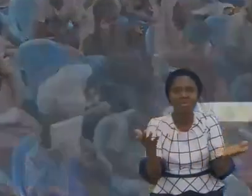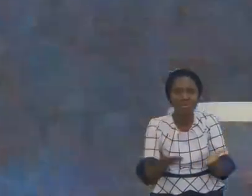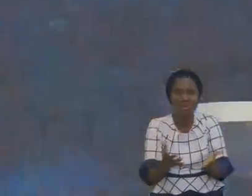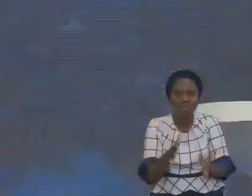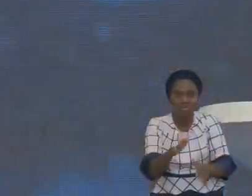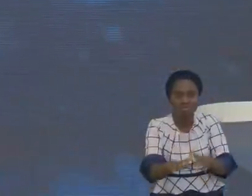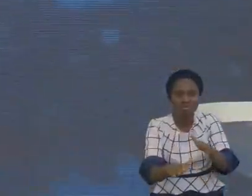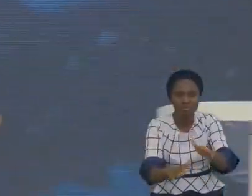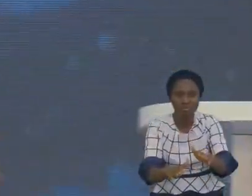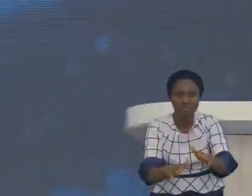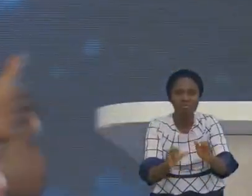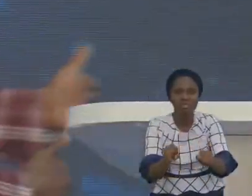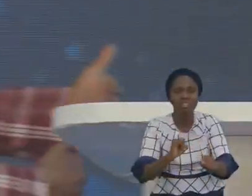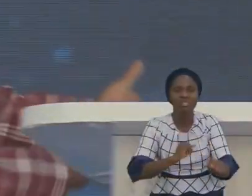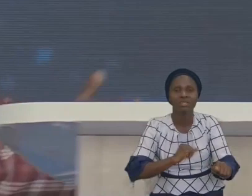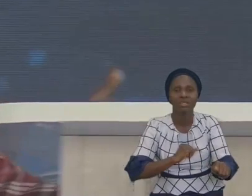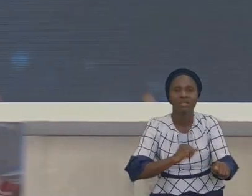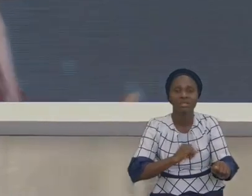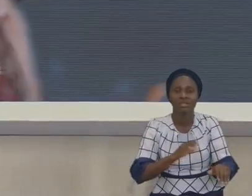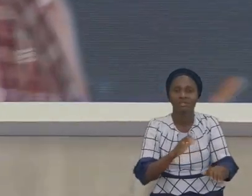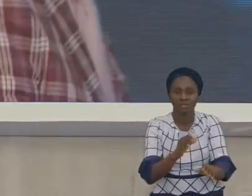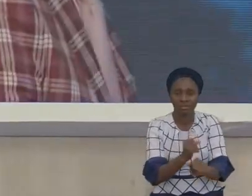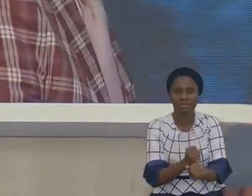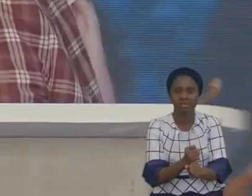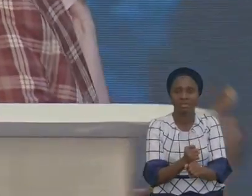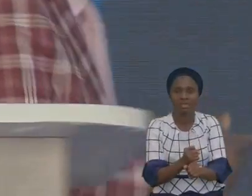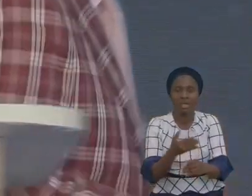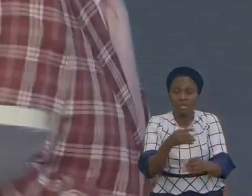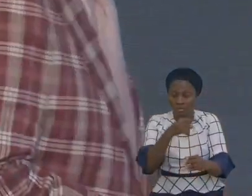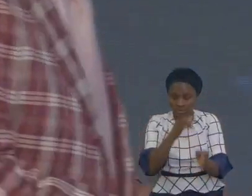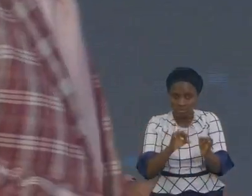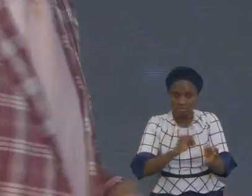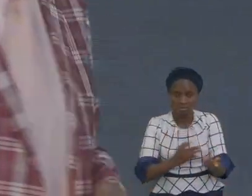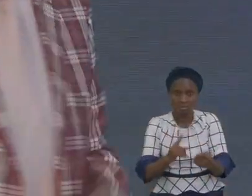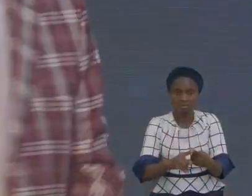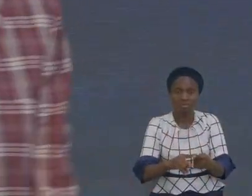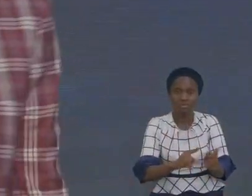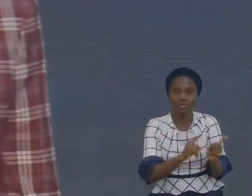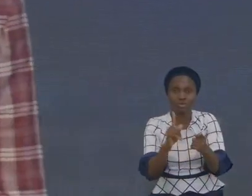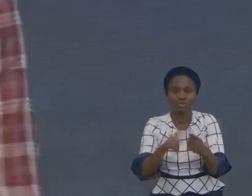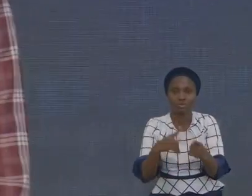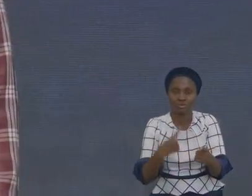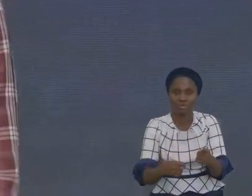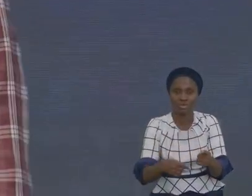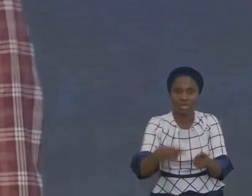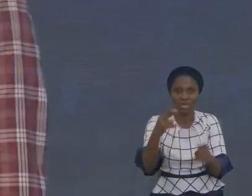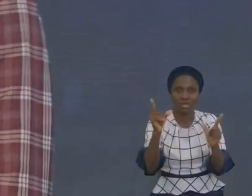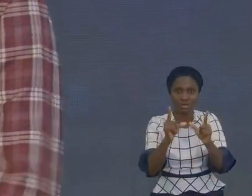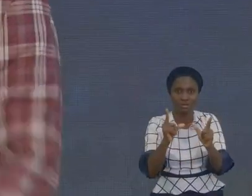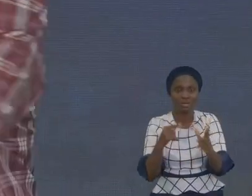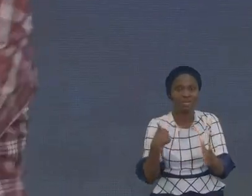the high level, we go step by step, step by step.